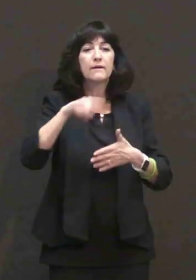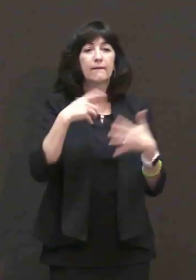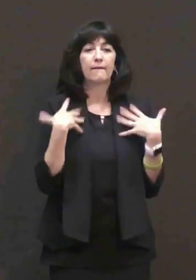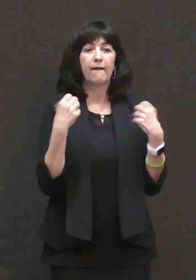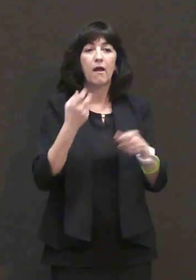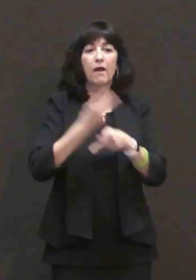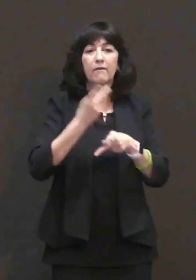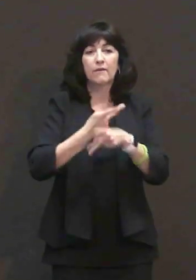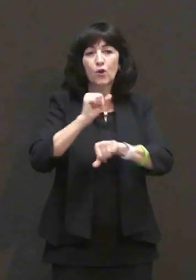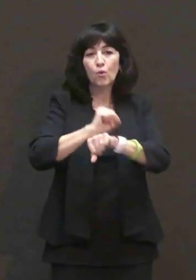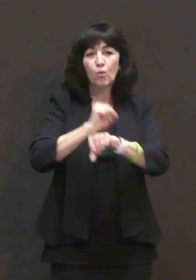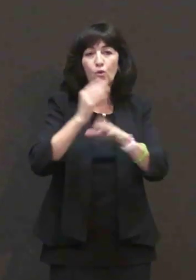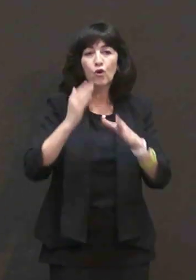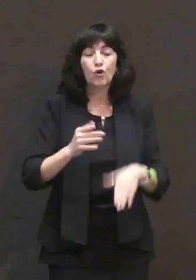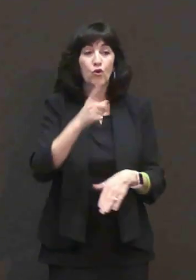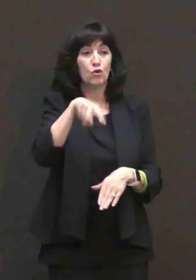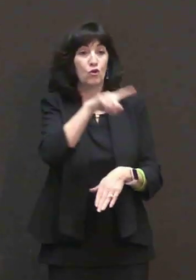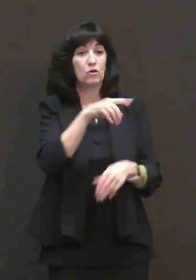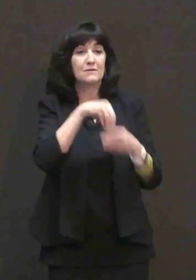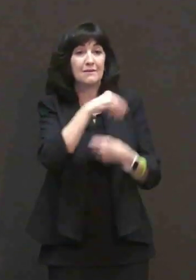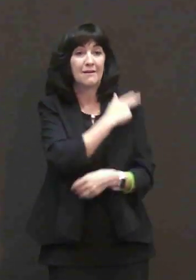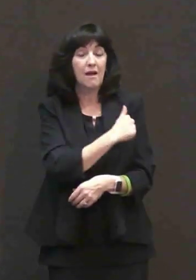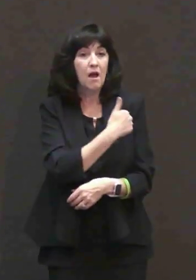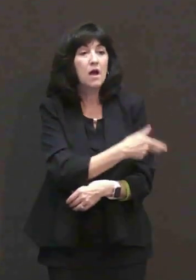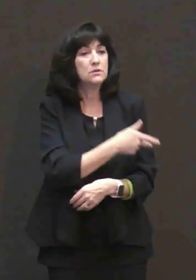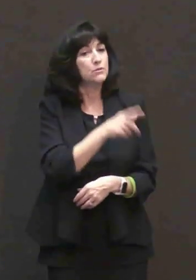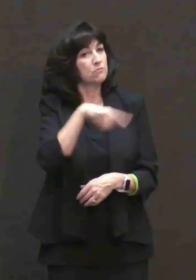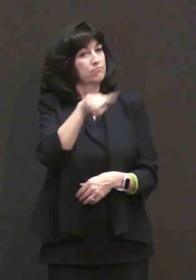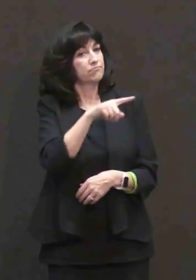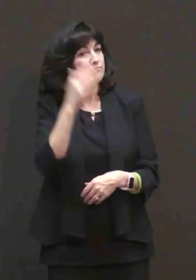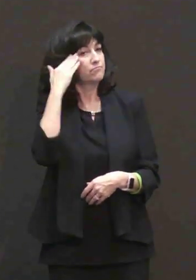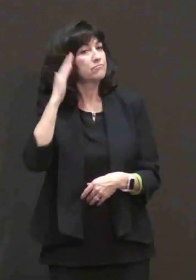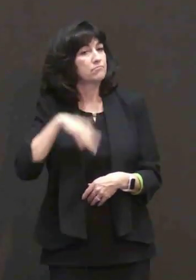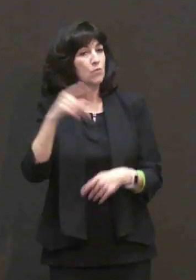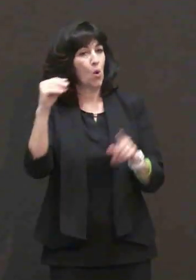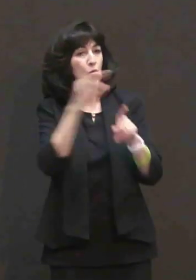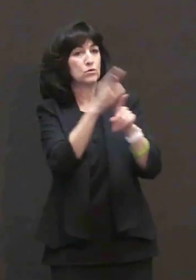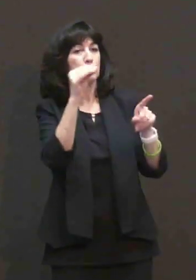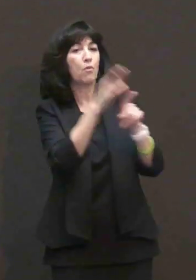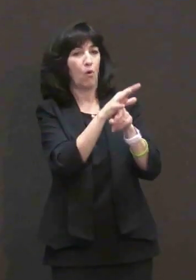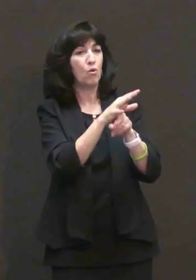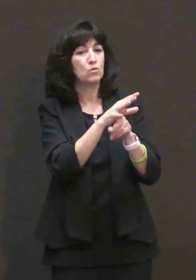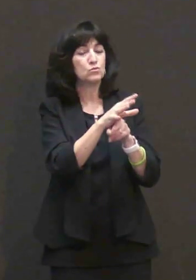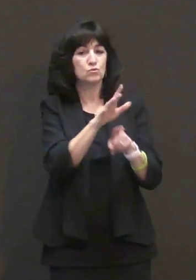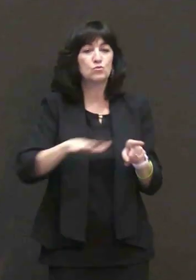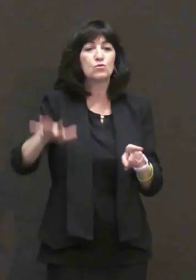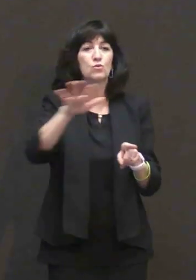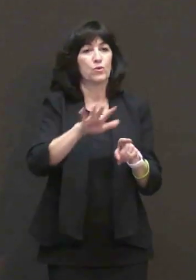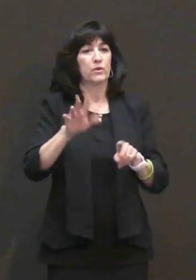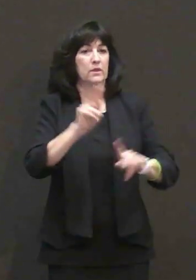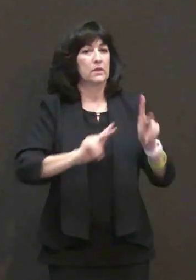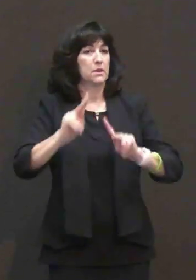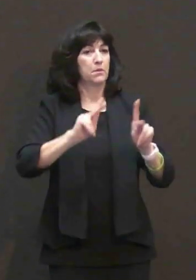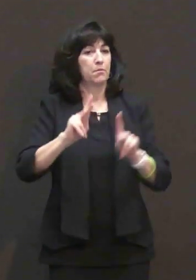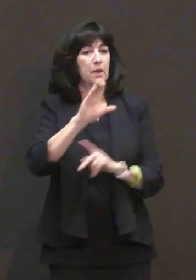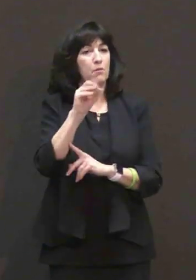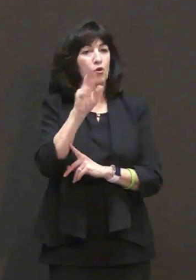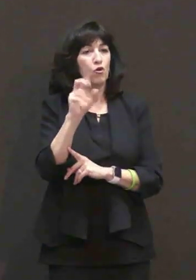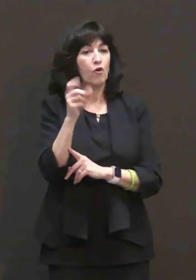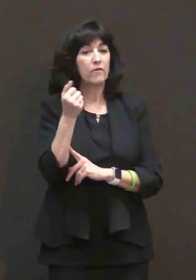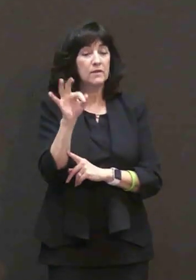providers or others who have been exposed to COVID-19 7 to 10 days after their